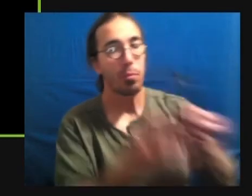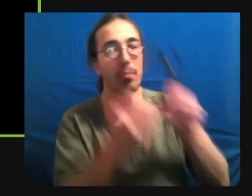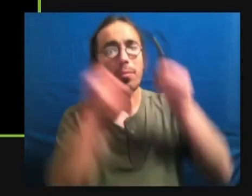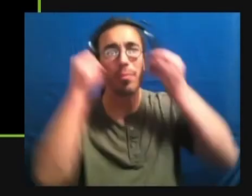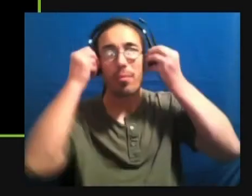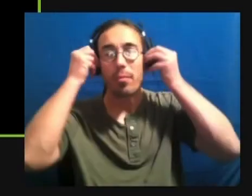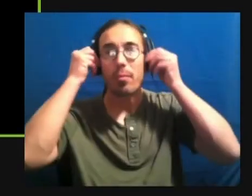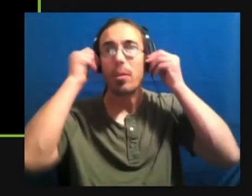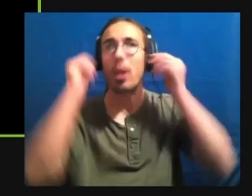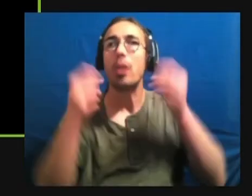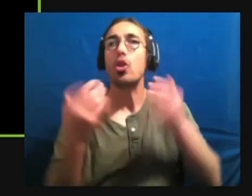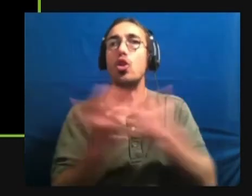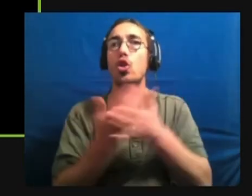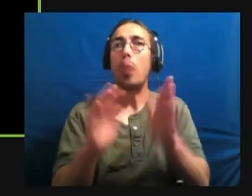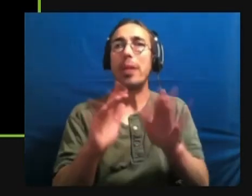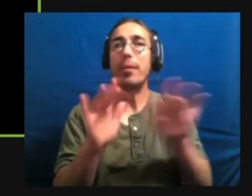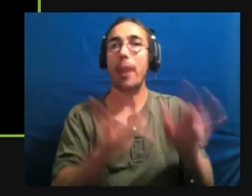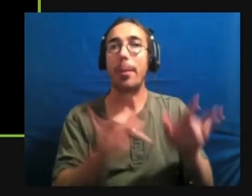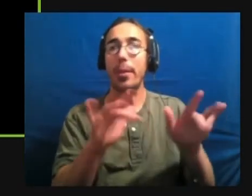right? Now,